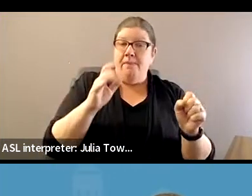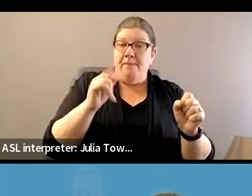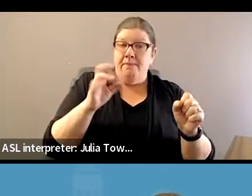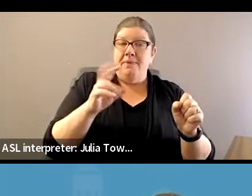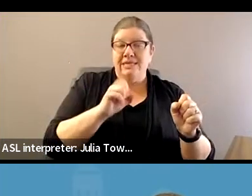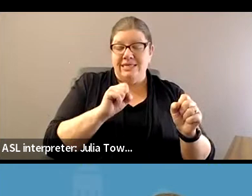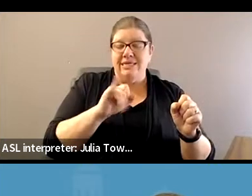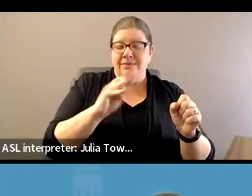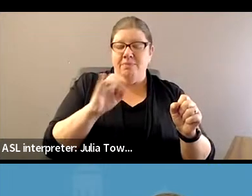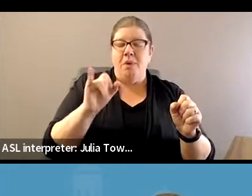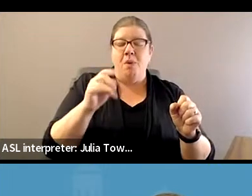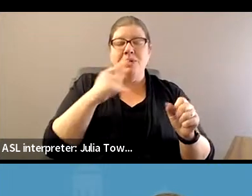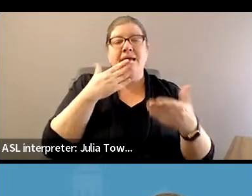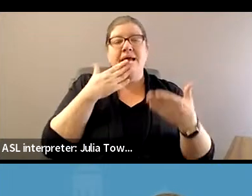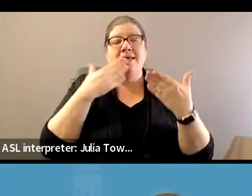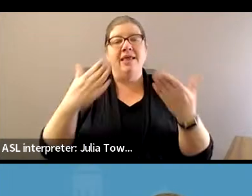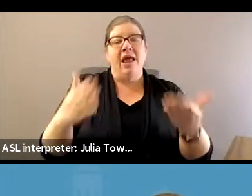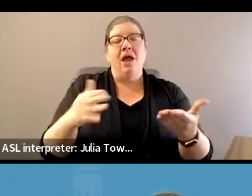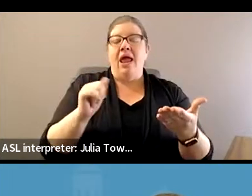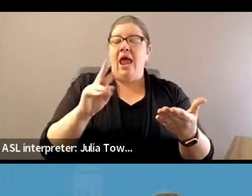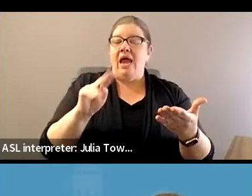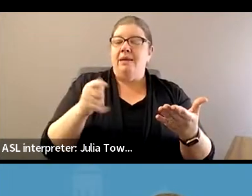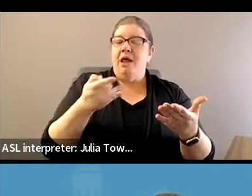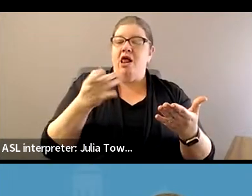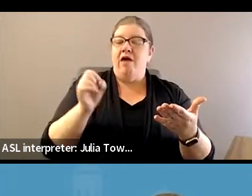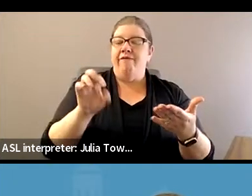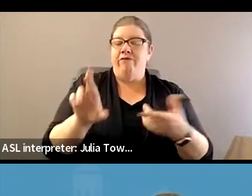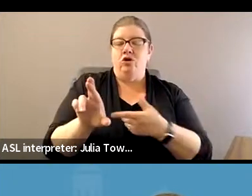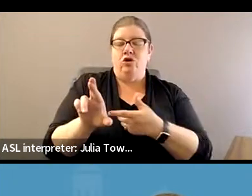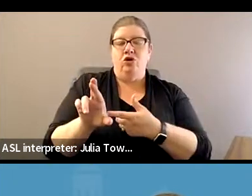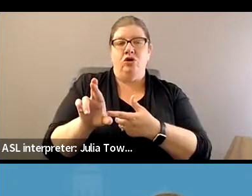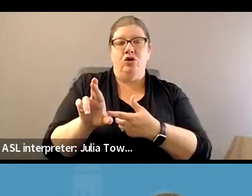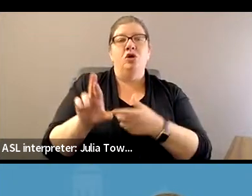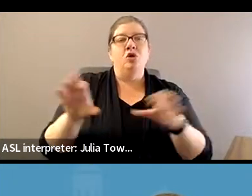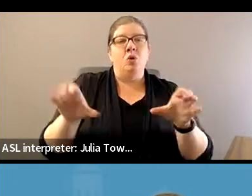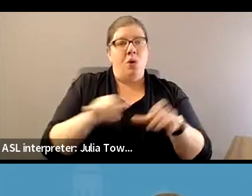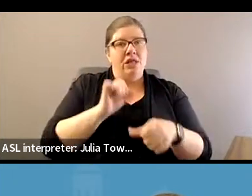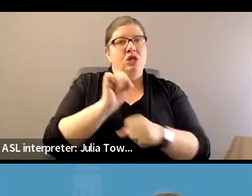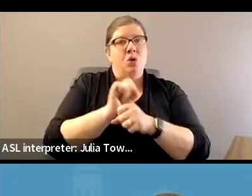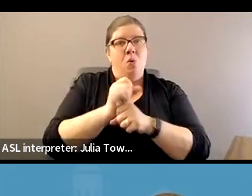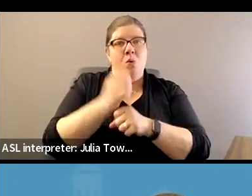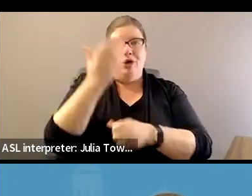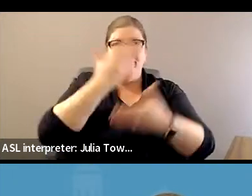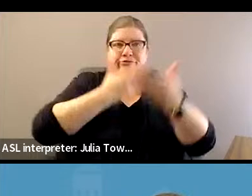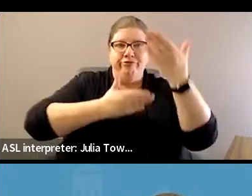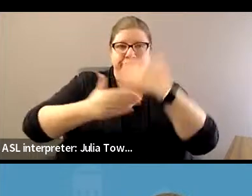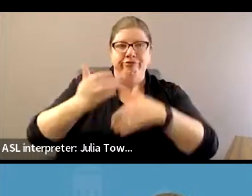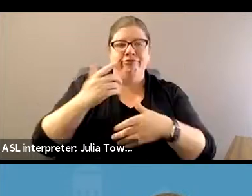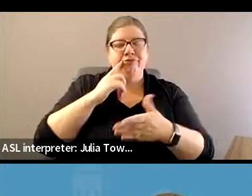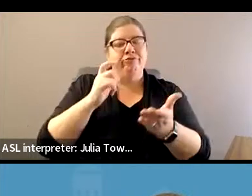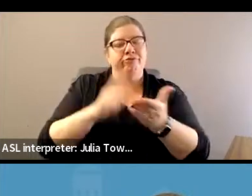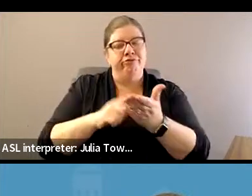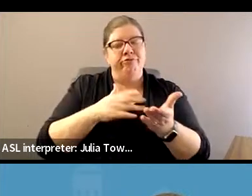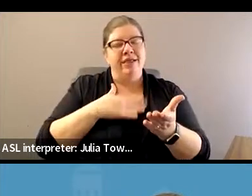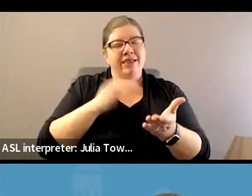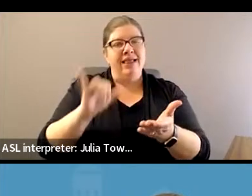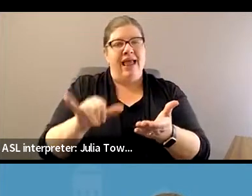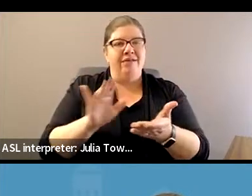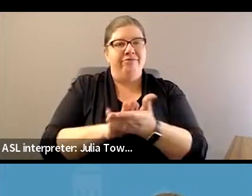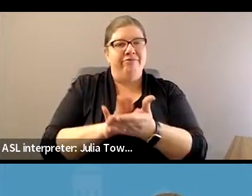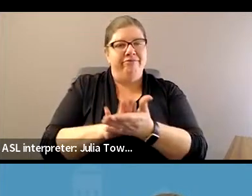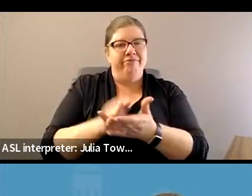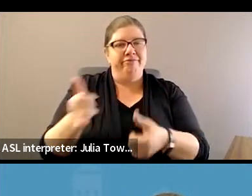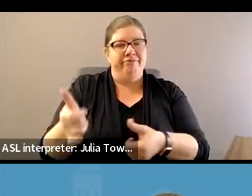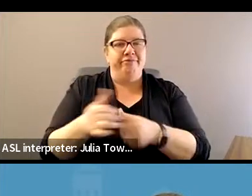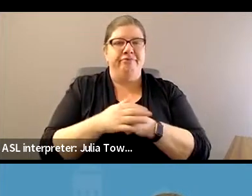to just say thank you to Anna Pillhofer, who's been doing this work behind the scenes. So I just want to give that acknowledgement as well.